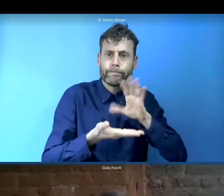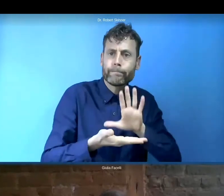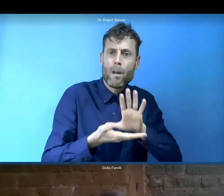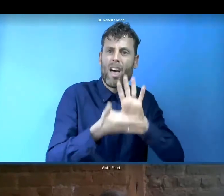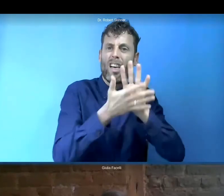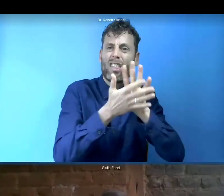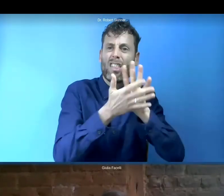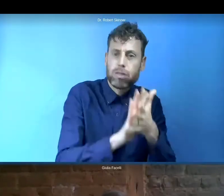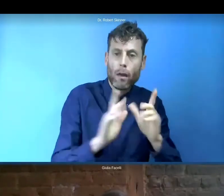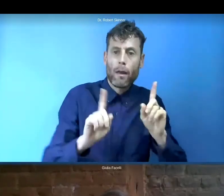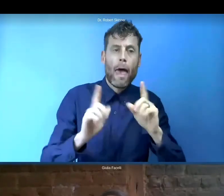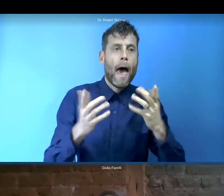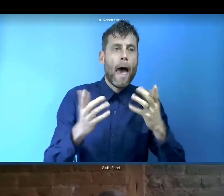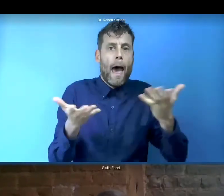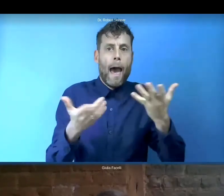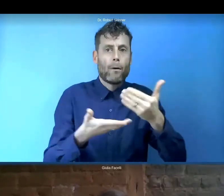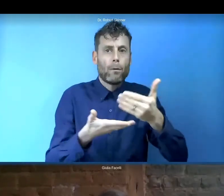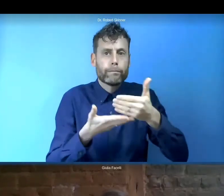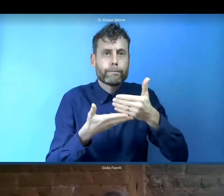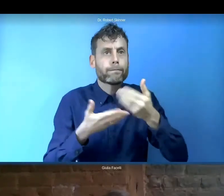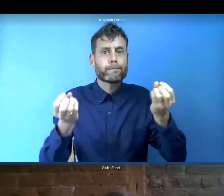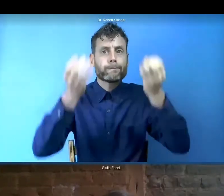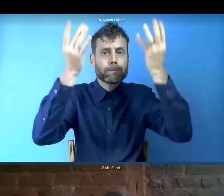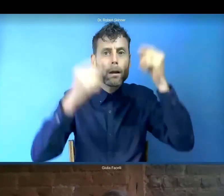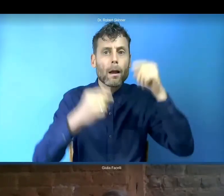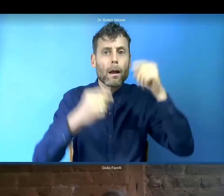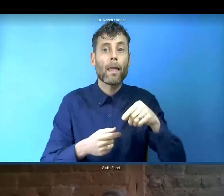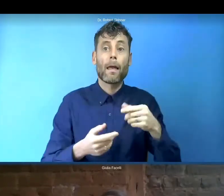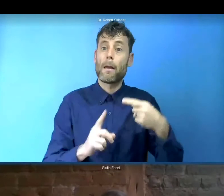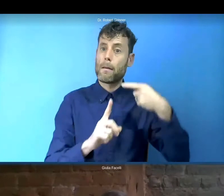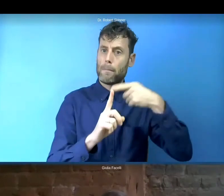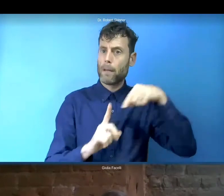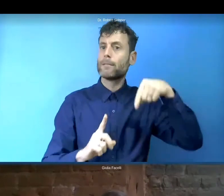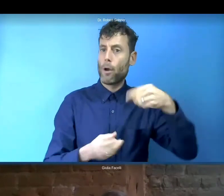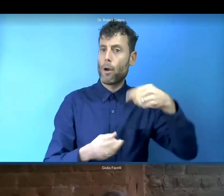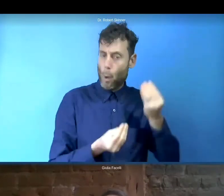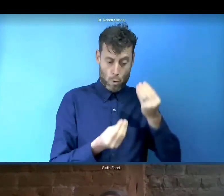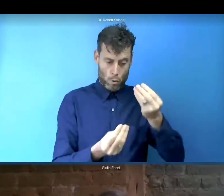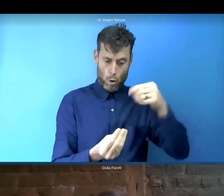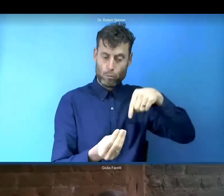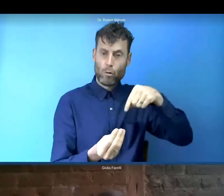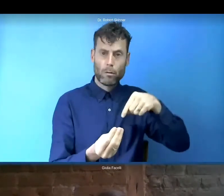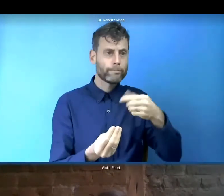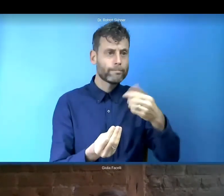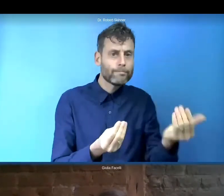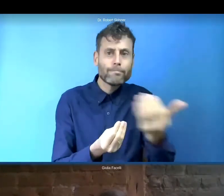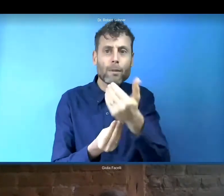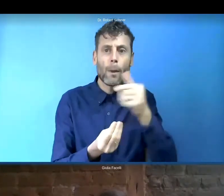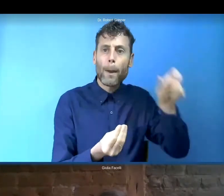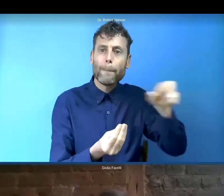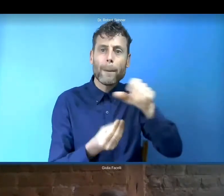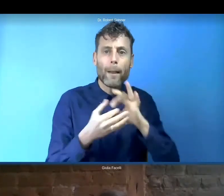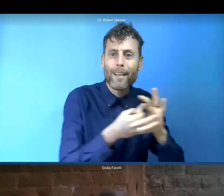economies and the social inclusions and community cohesion. What we see today is, of course,